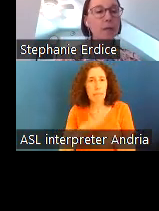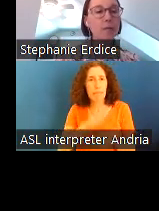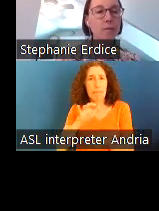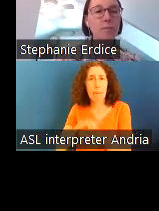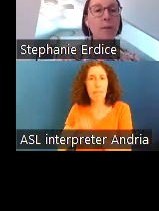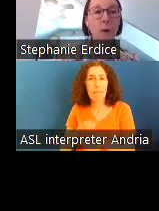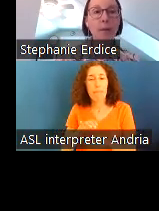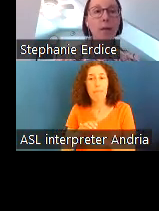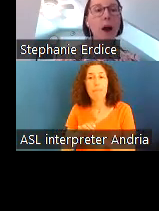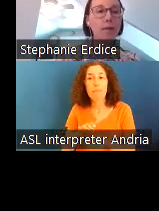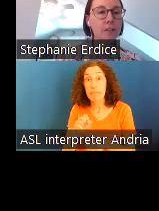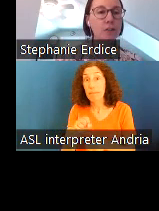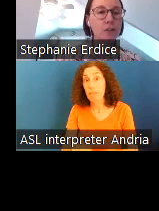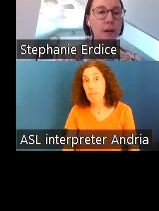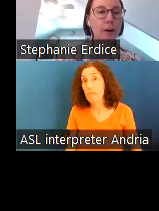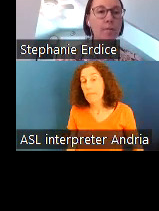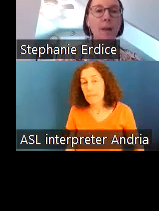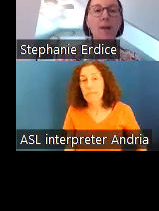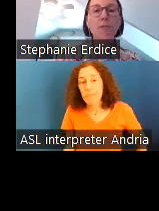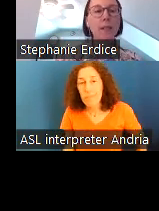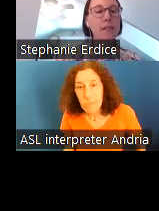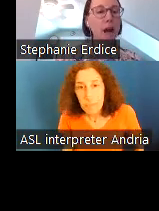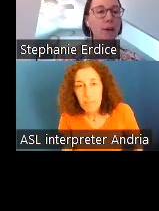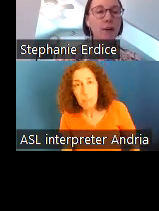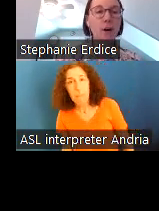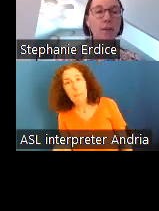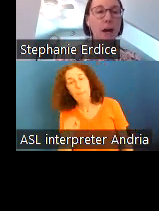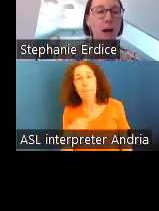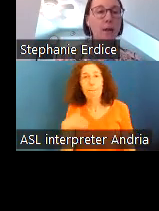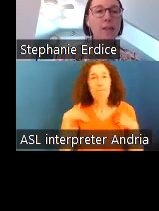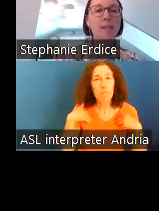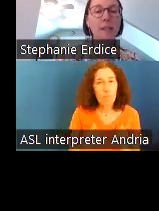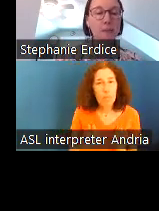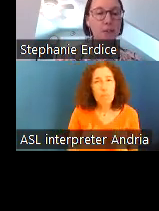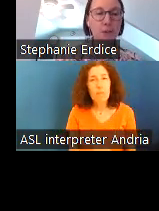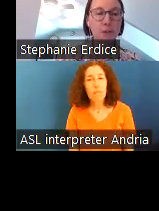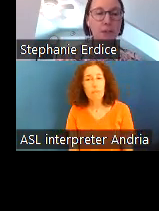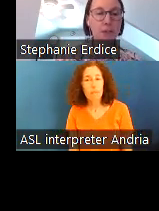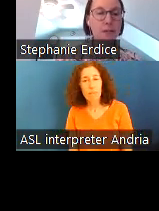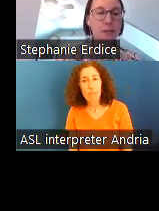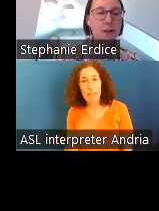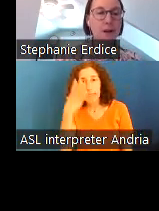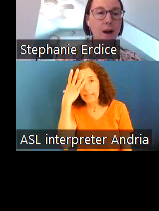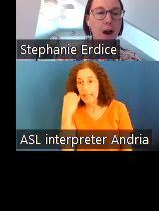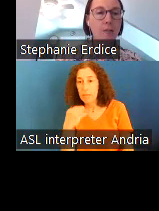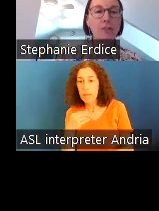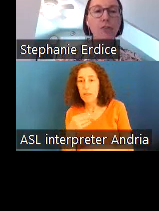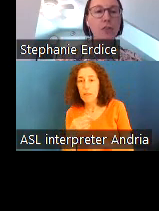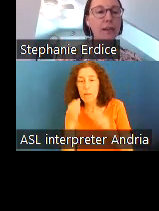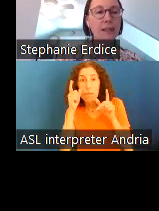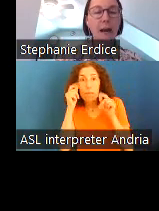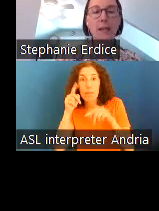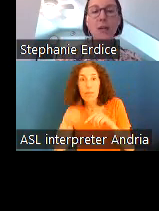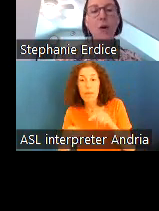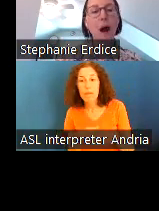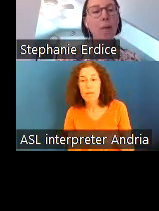a really big one that a lot of us share. Feeling tired all the time, sleep disturbances,